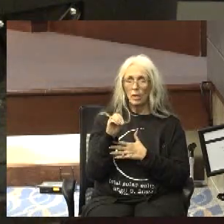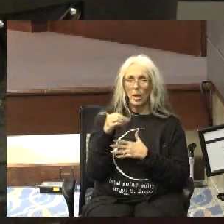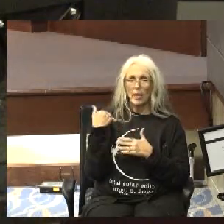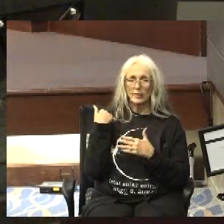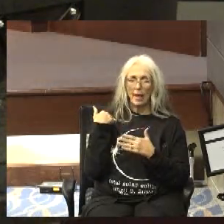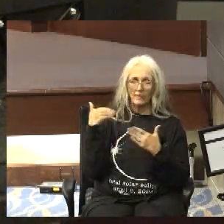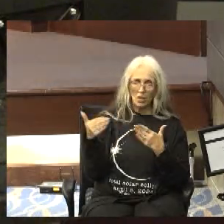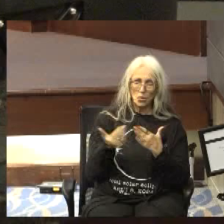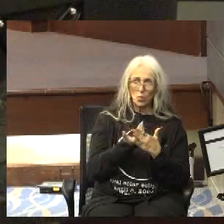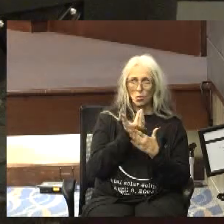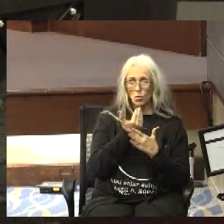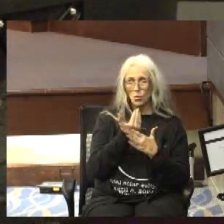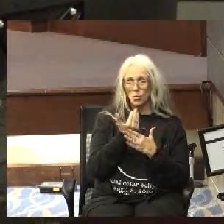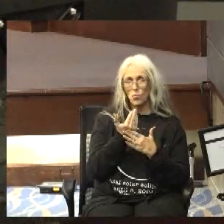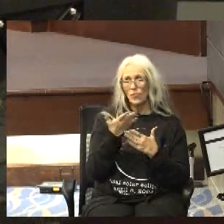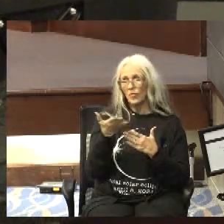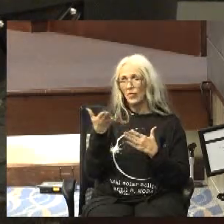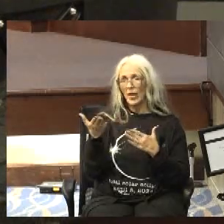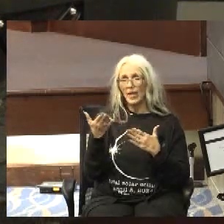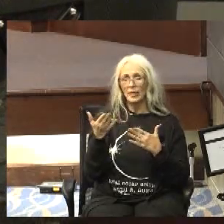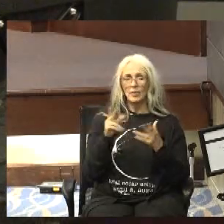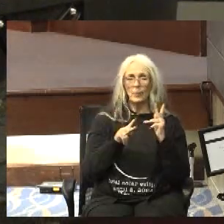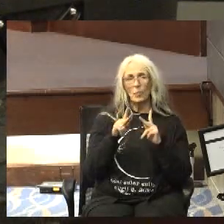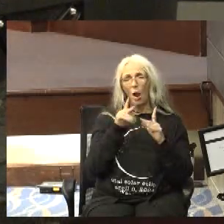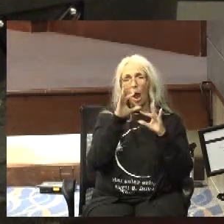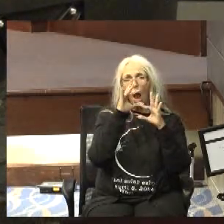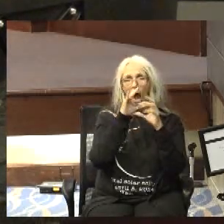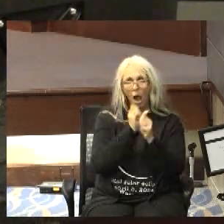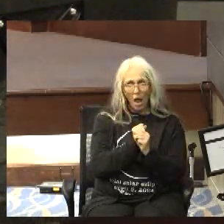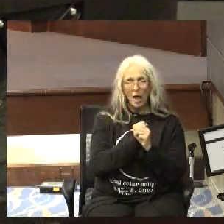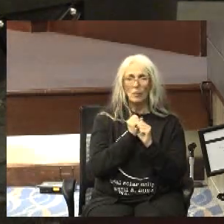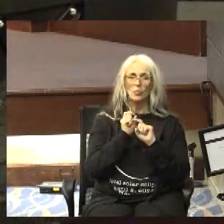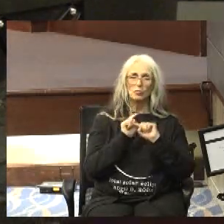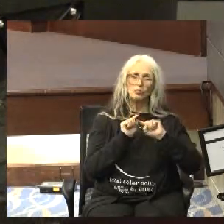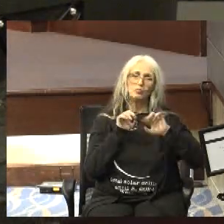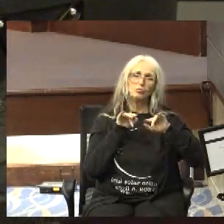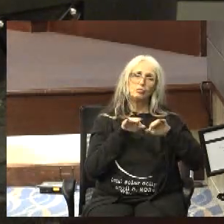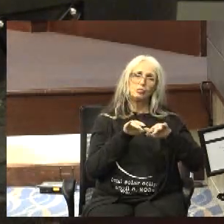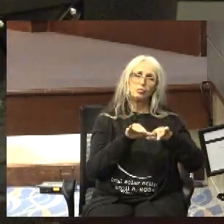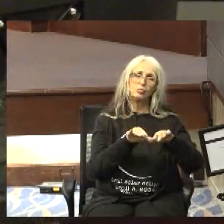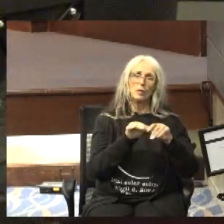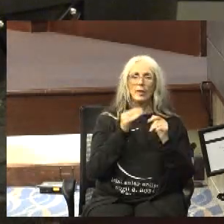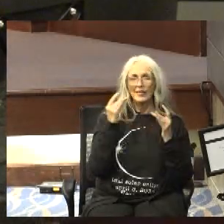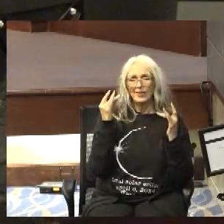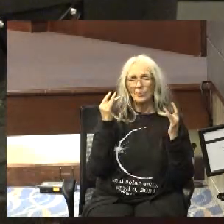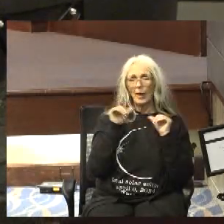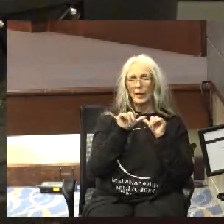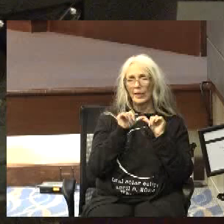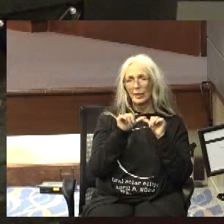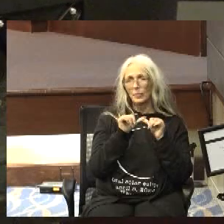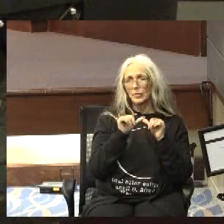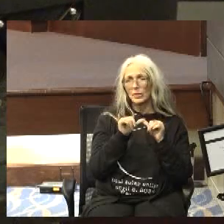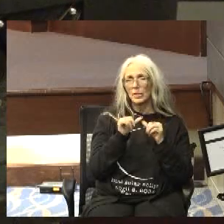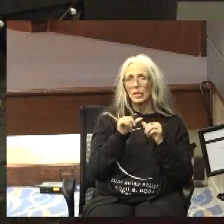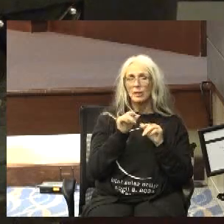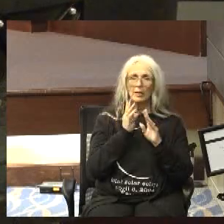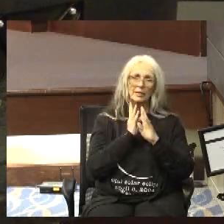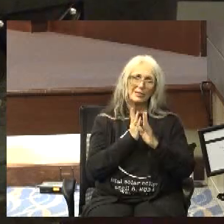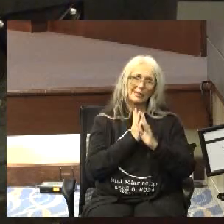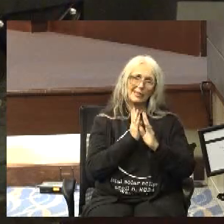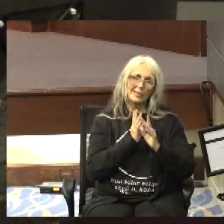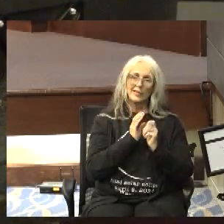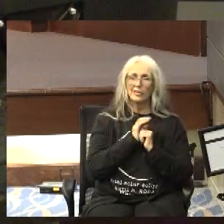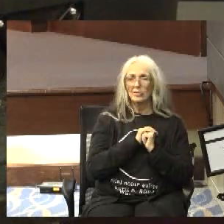on new attractions and new things for people to see. That's what keeps it. I think we're going to have an attendance bump.